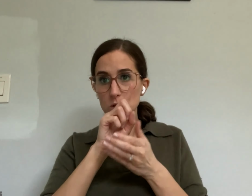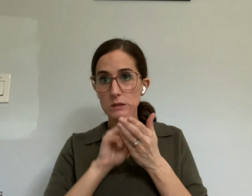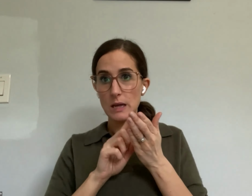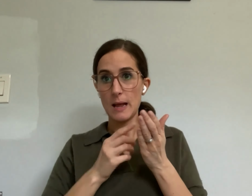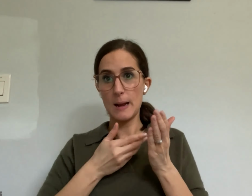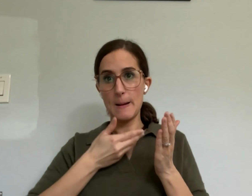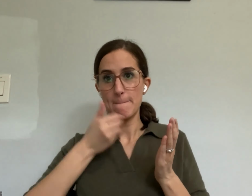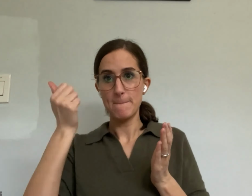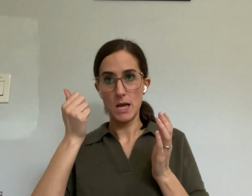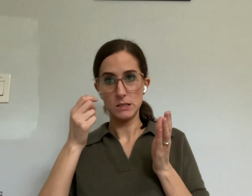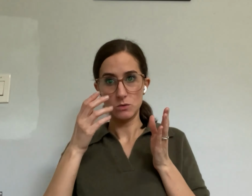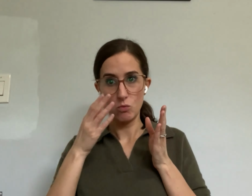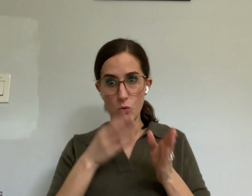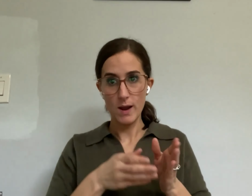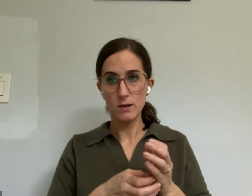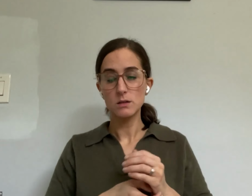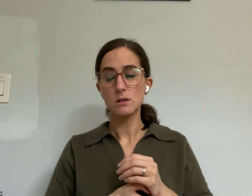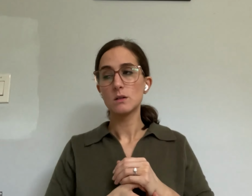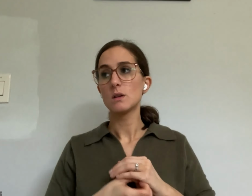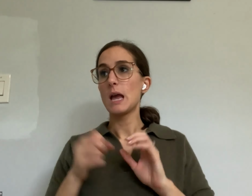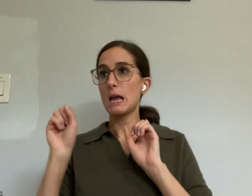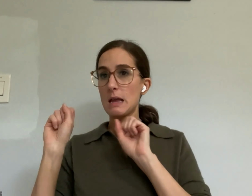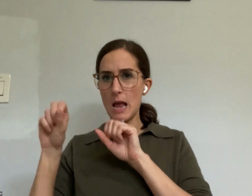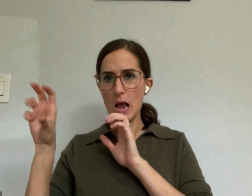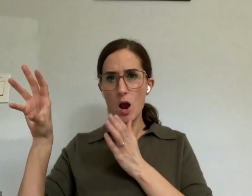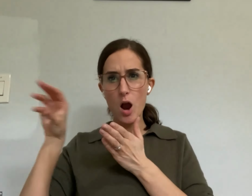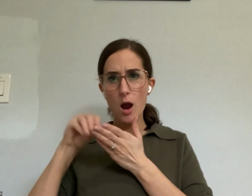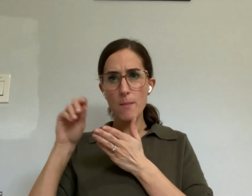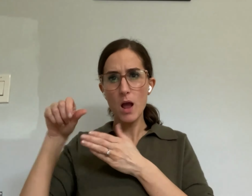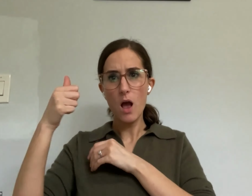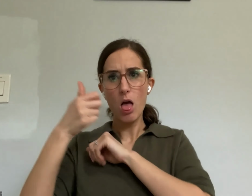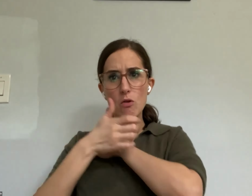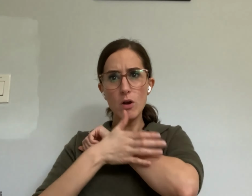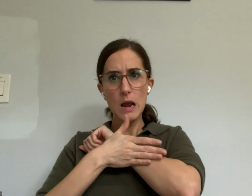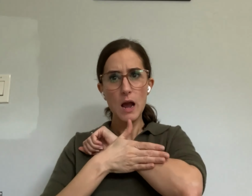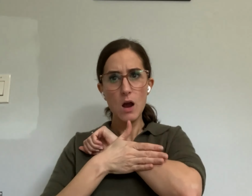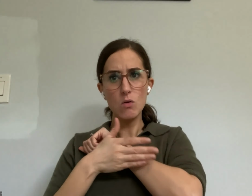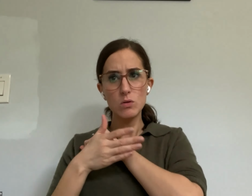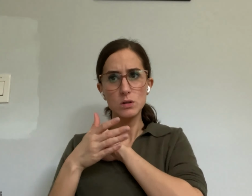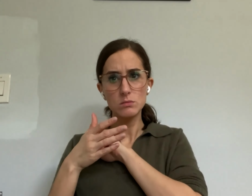examples from other localities? And does Boulder County have a similar program?